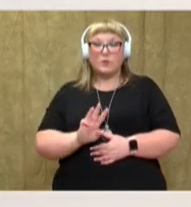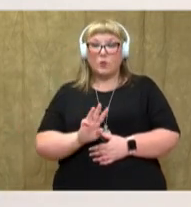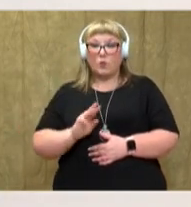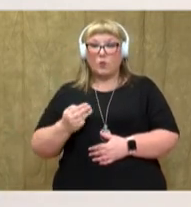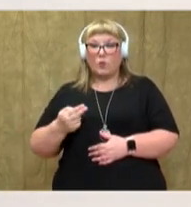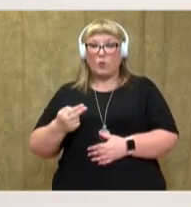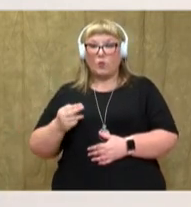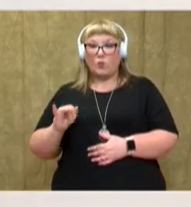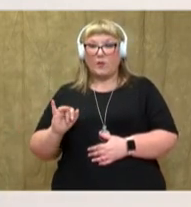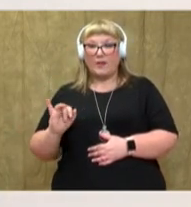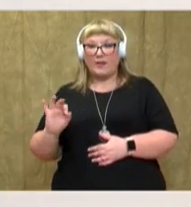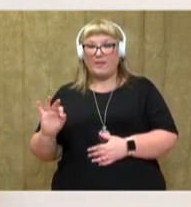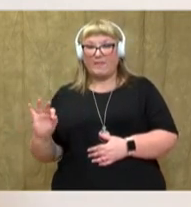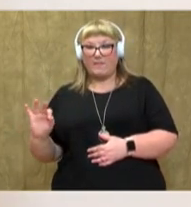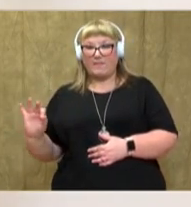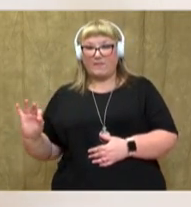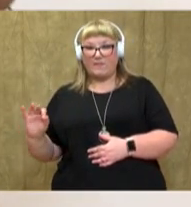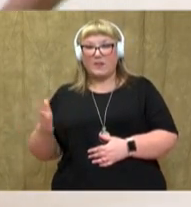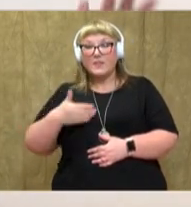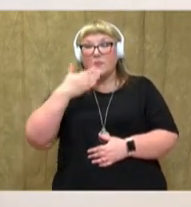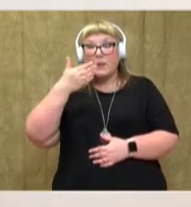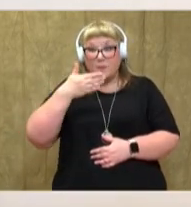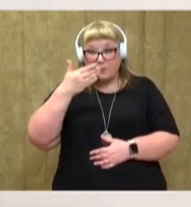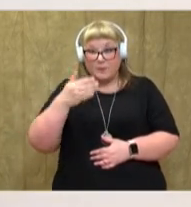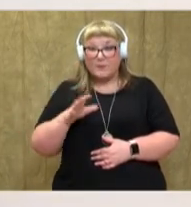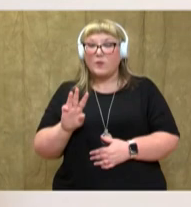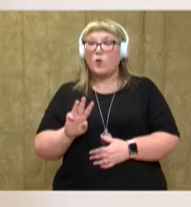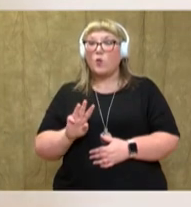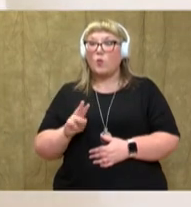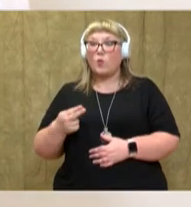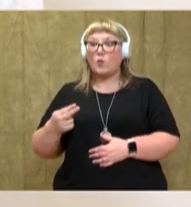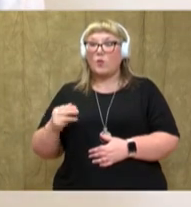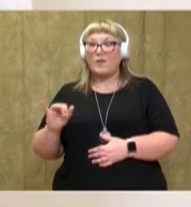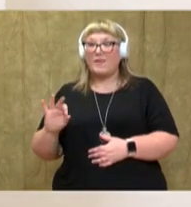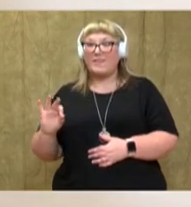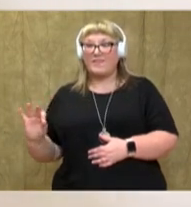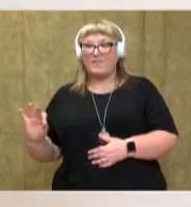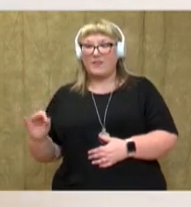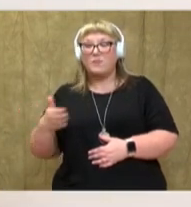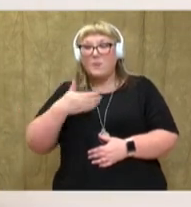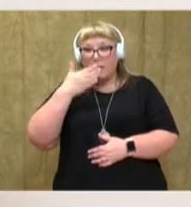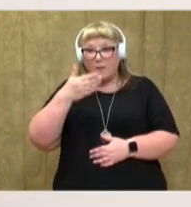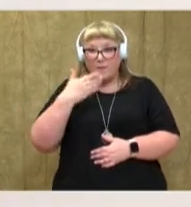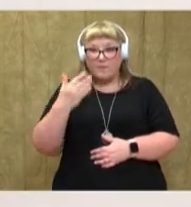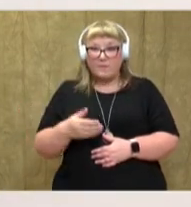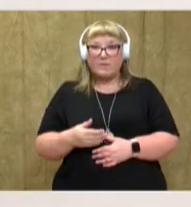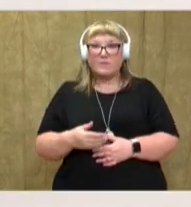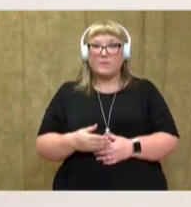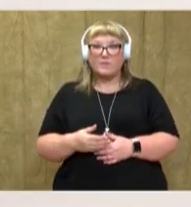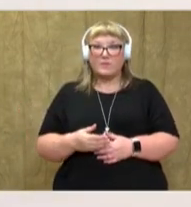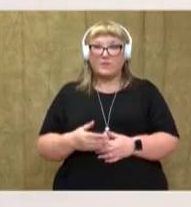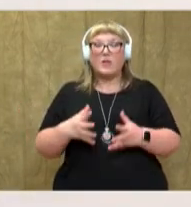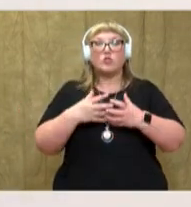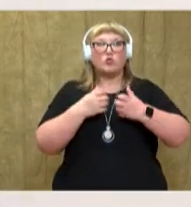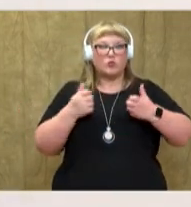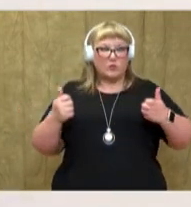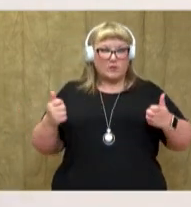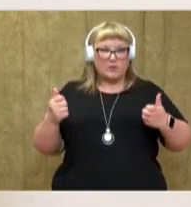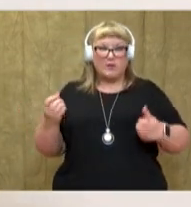air. Ooh, whiff. Say the word, whiff. Take it, stretch